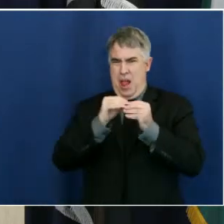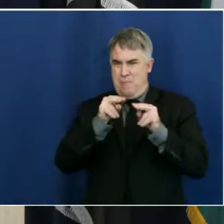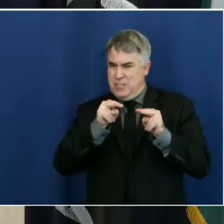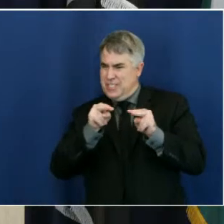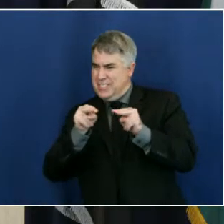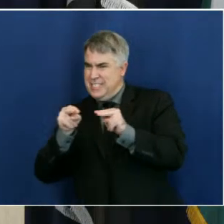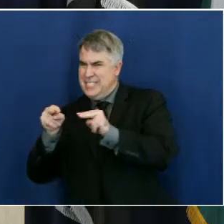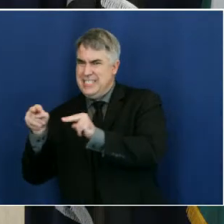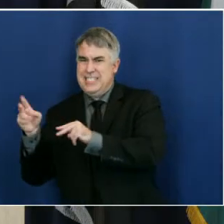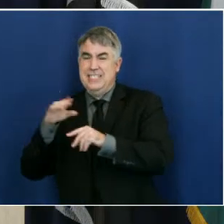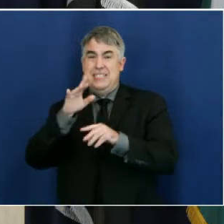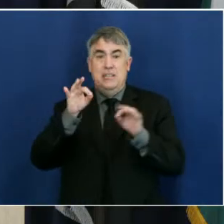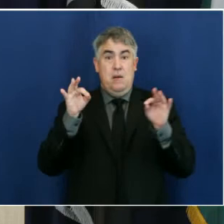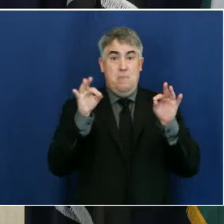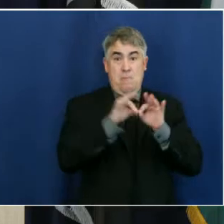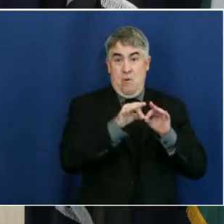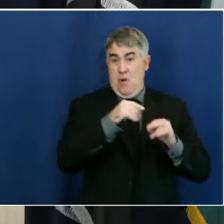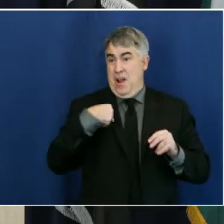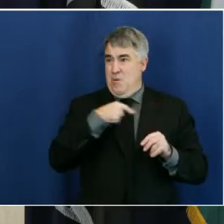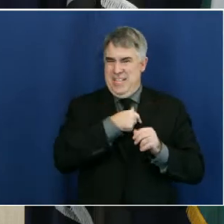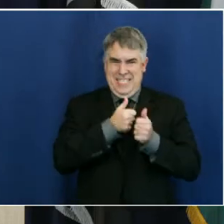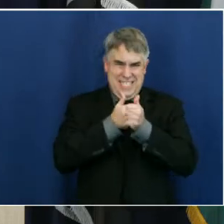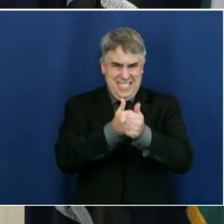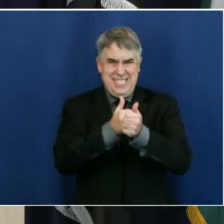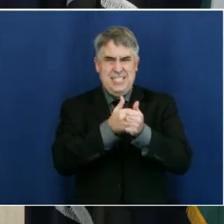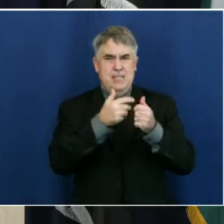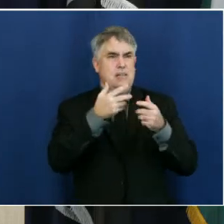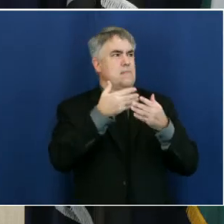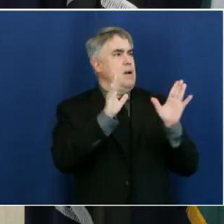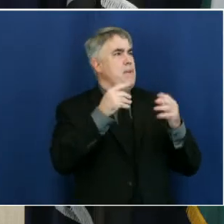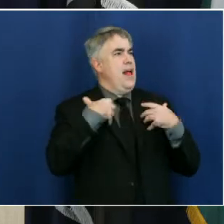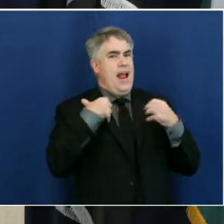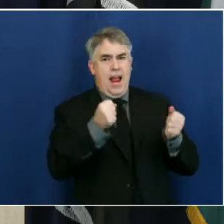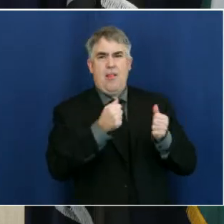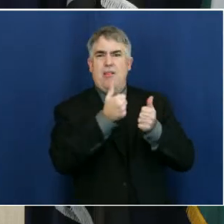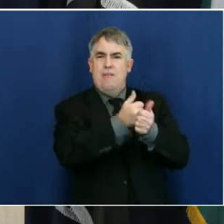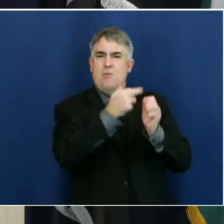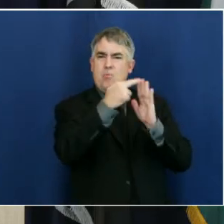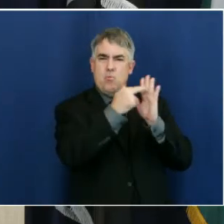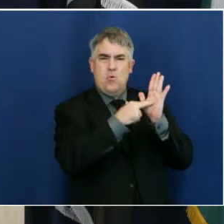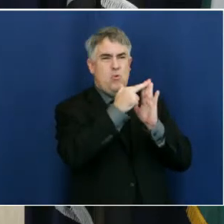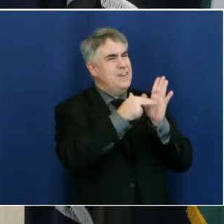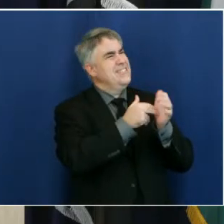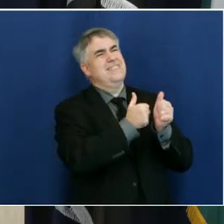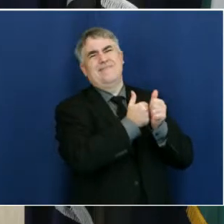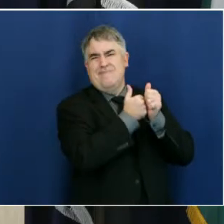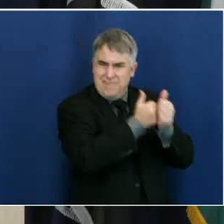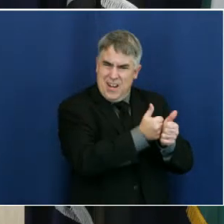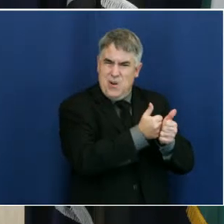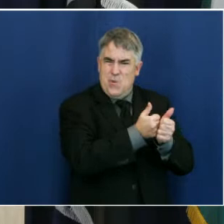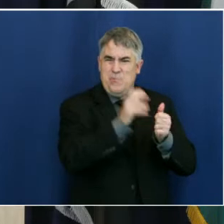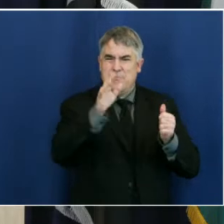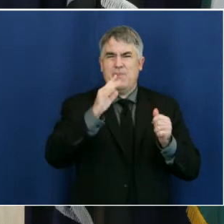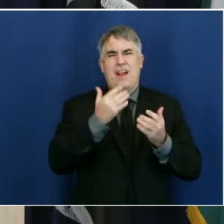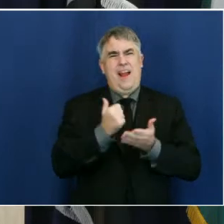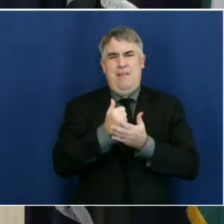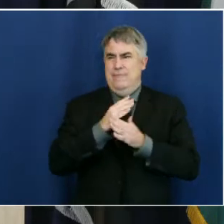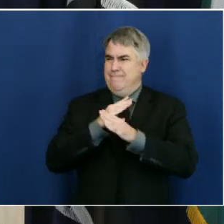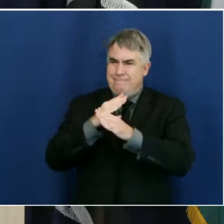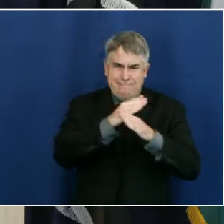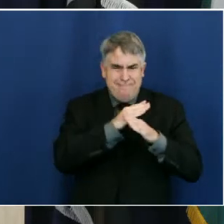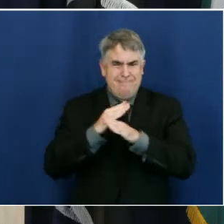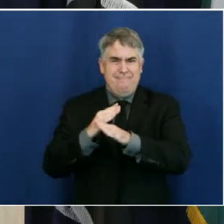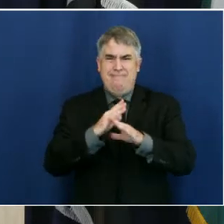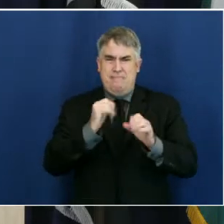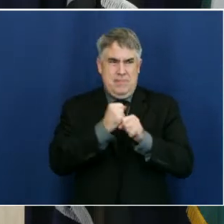orders. We know that they will work in slowing the transmission of COVID-19. And if you look at where we were with case